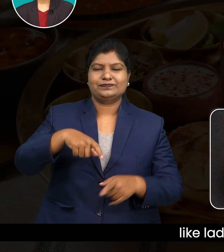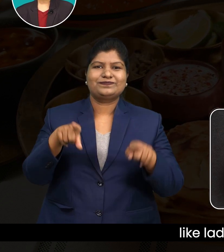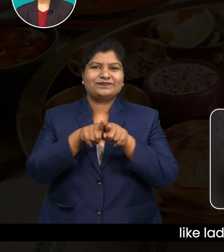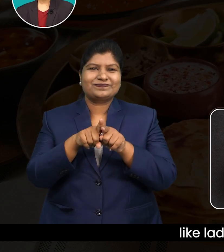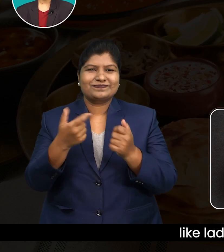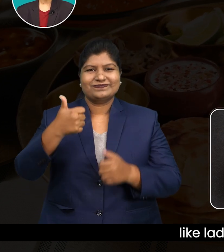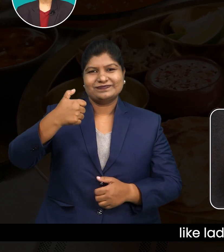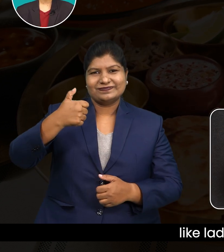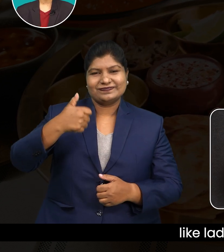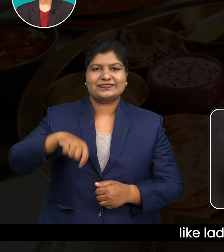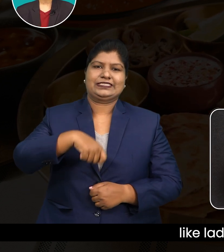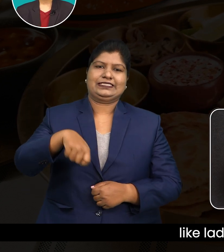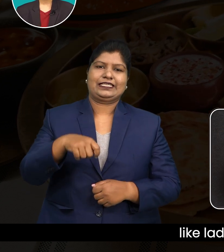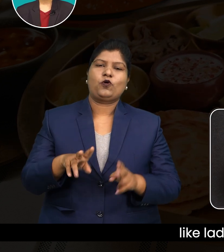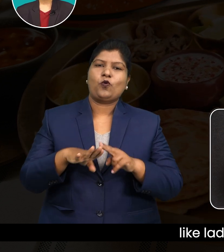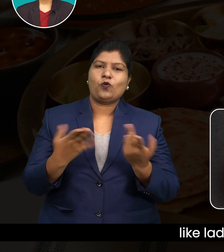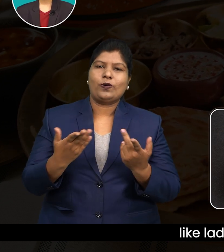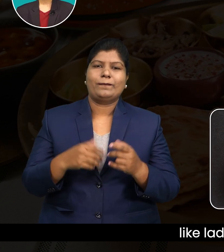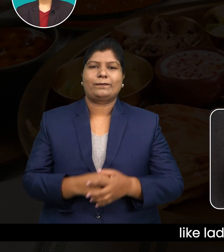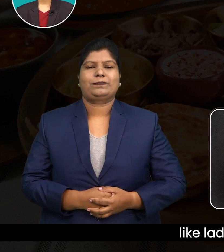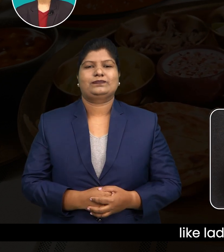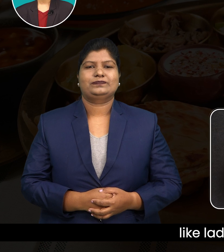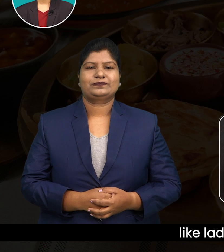finger or bindi.